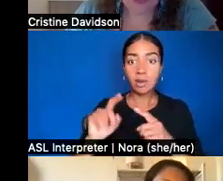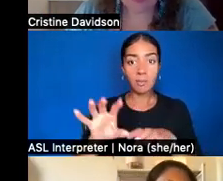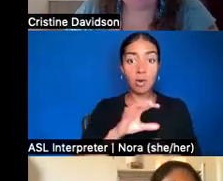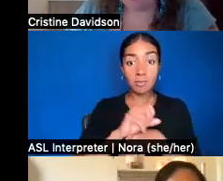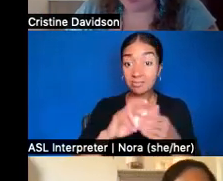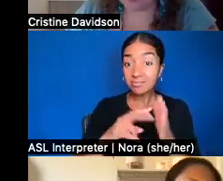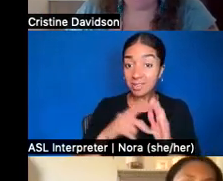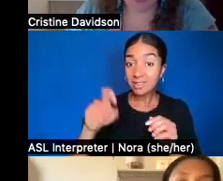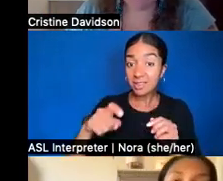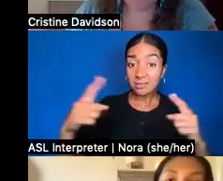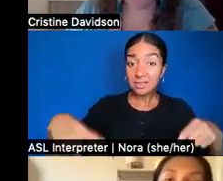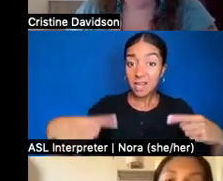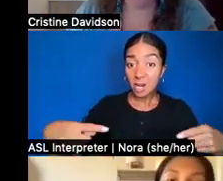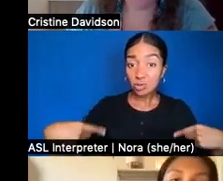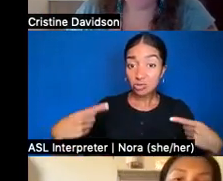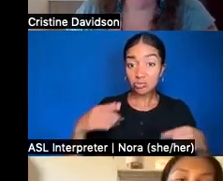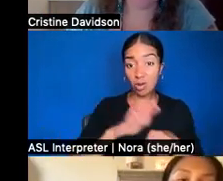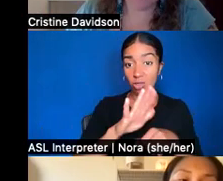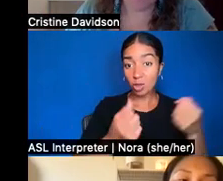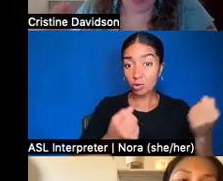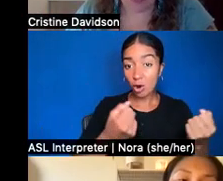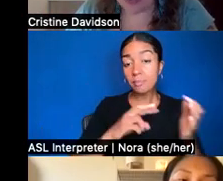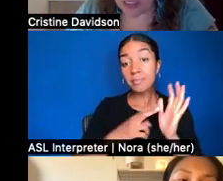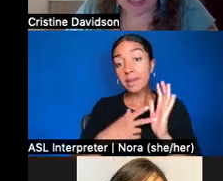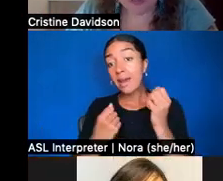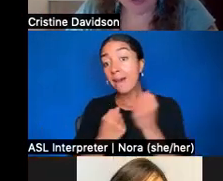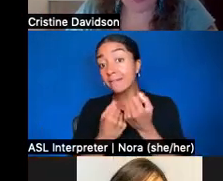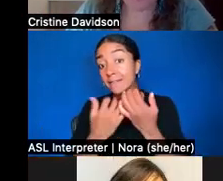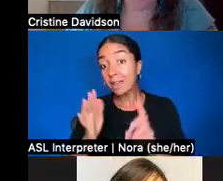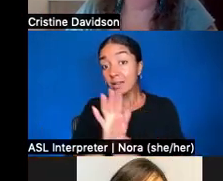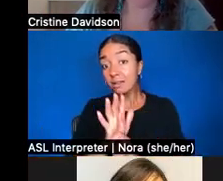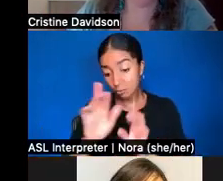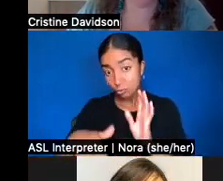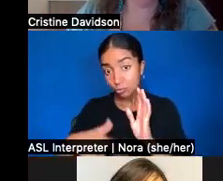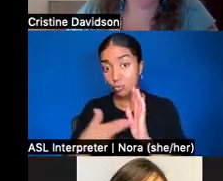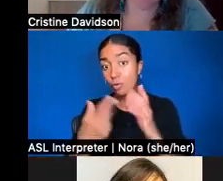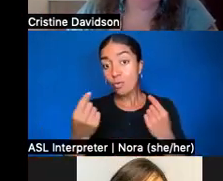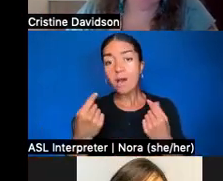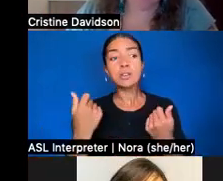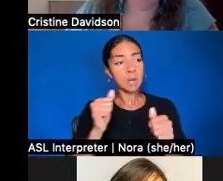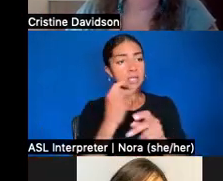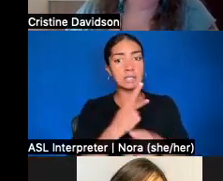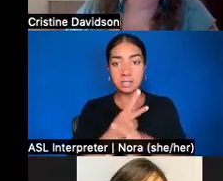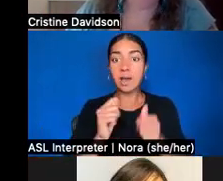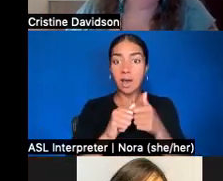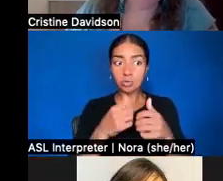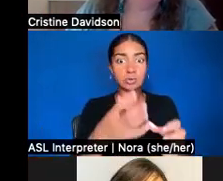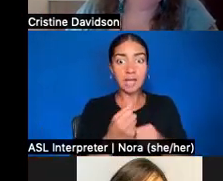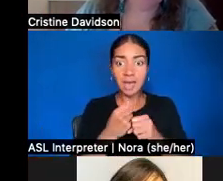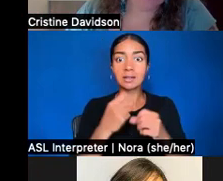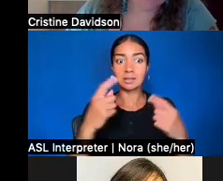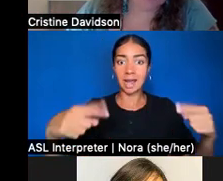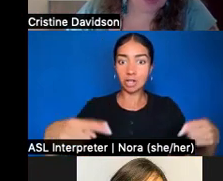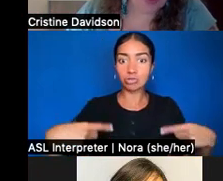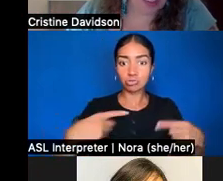on their vehicle. So the advocate's role is to figure out how to get this person tires on their vehicle. But if you don't